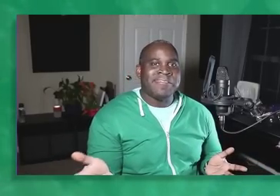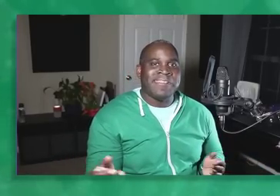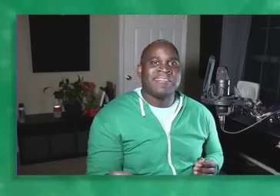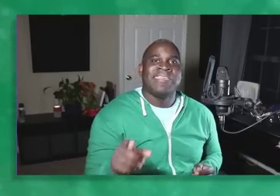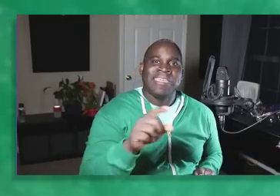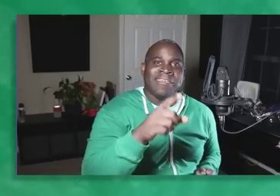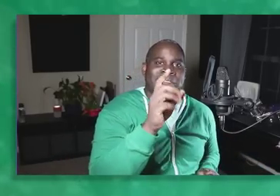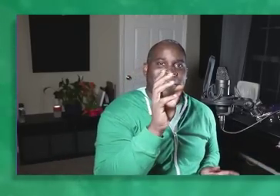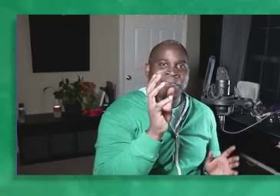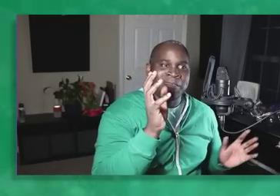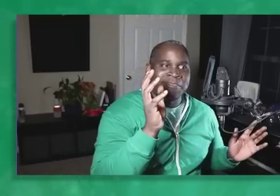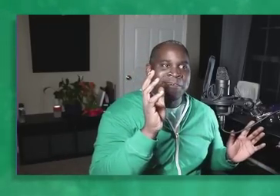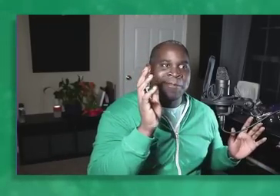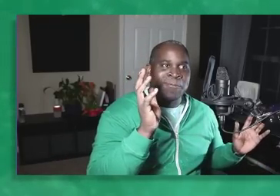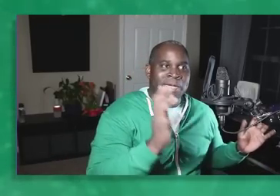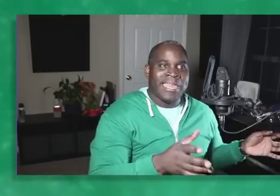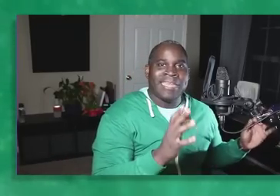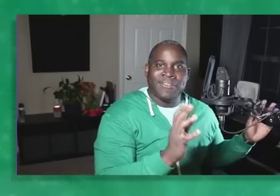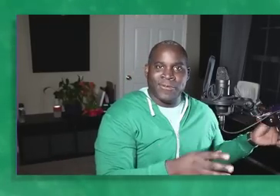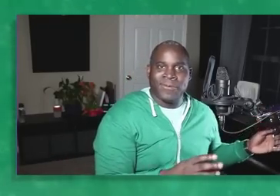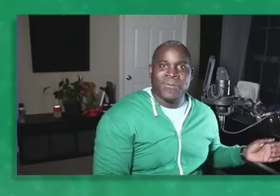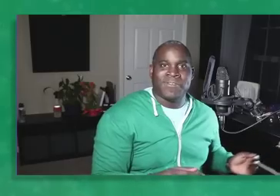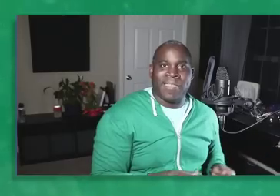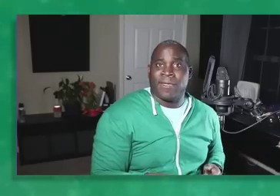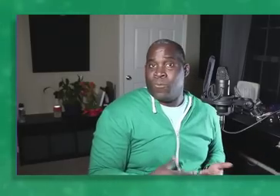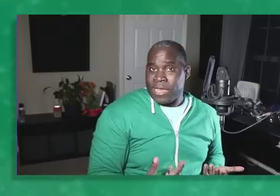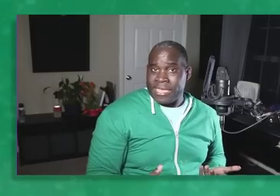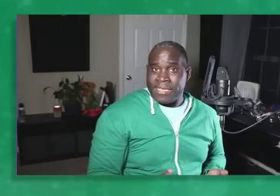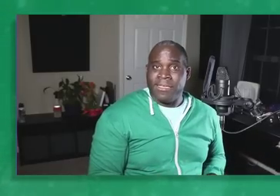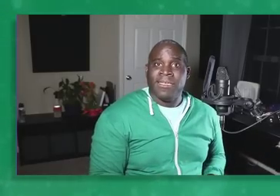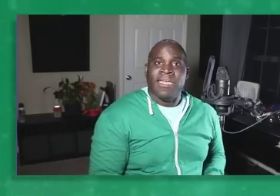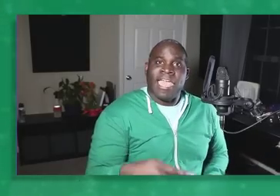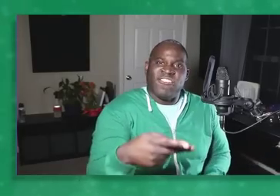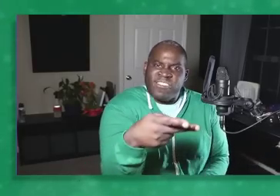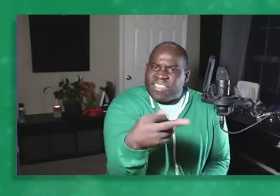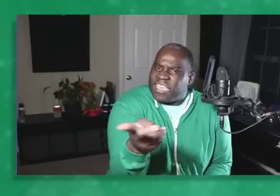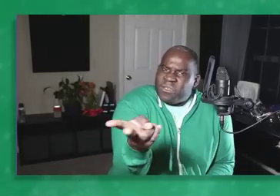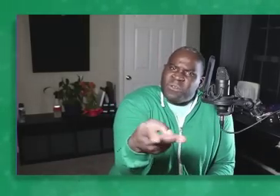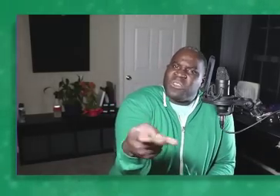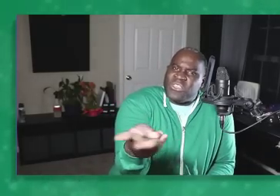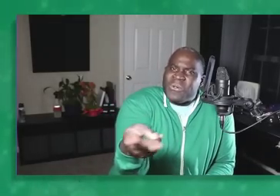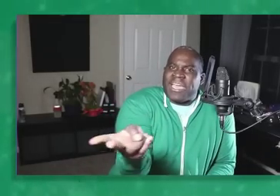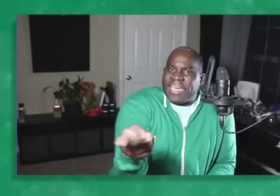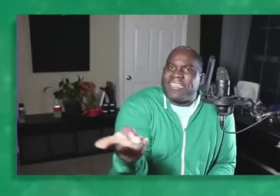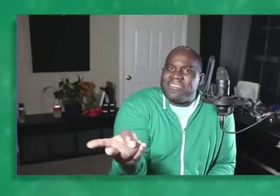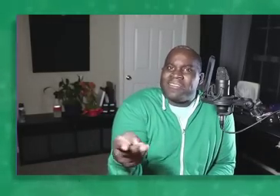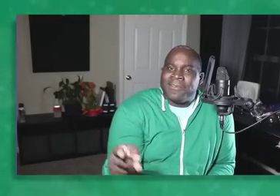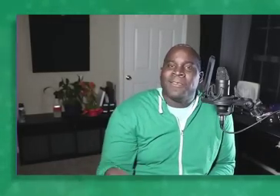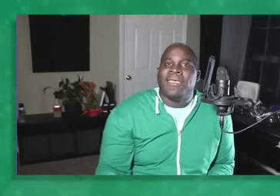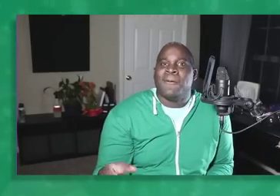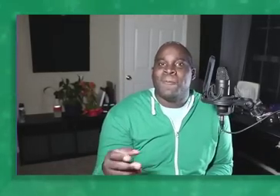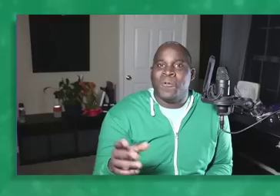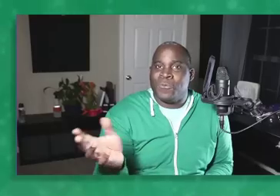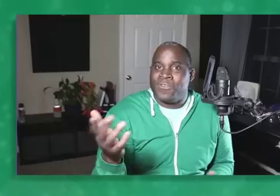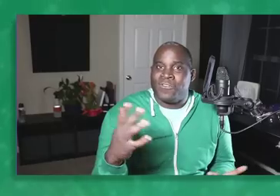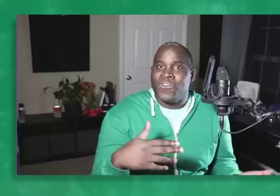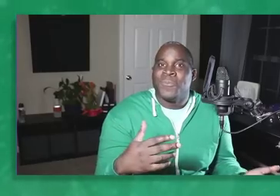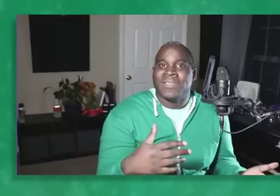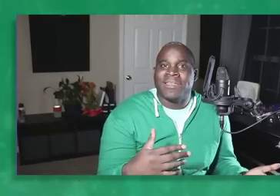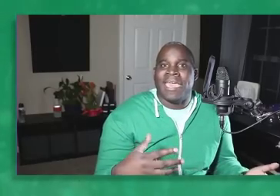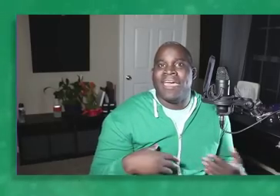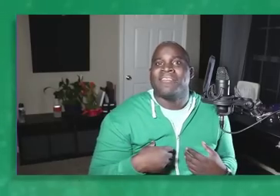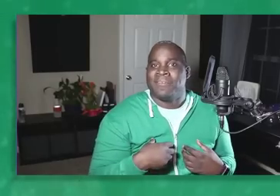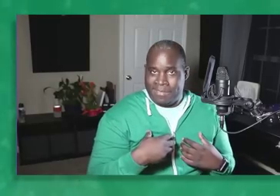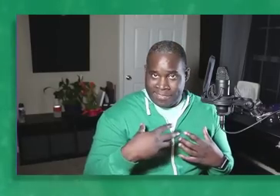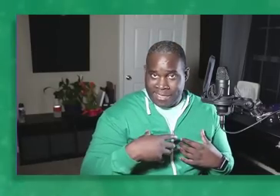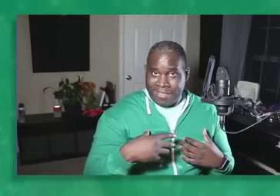Is that making sense? The redhead dude was like, we, and she's like, you guys, which was